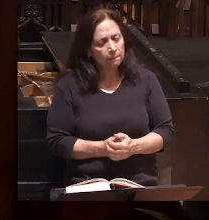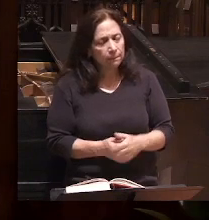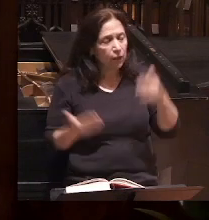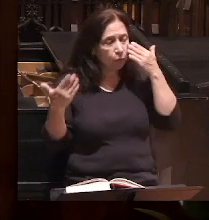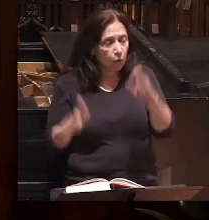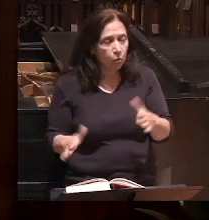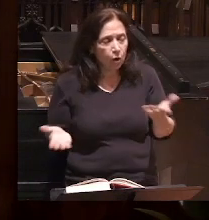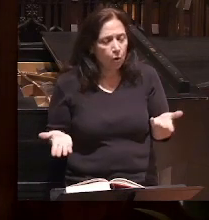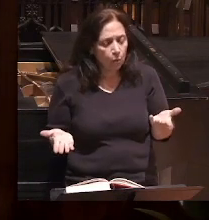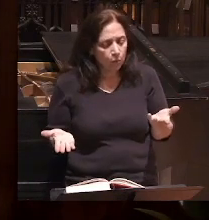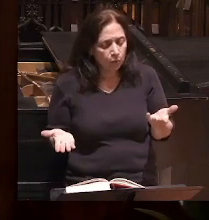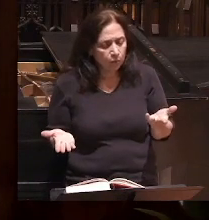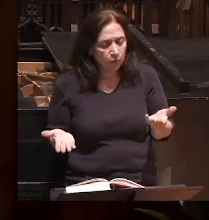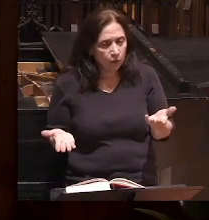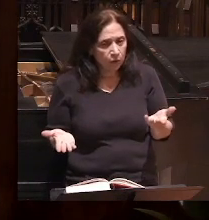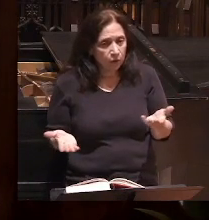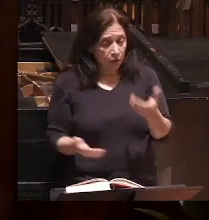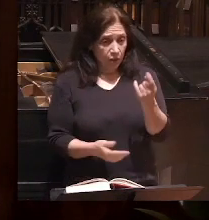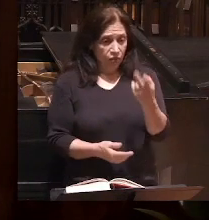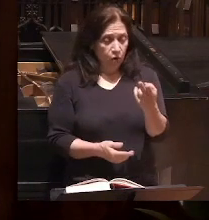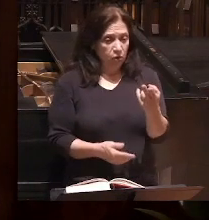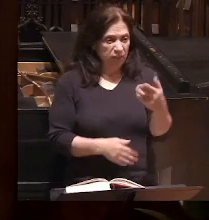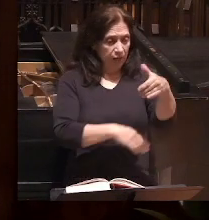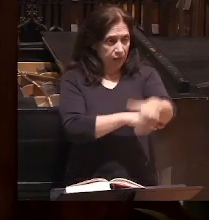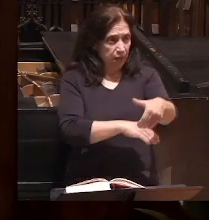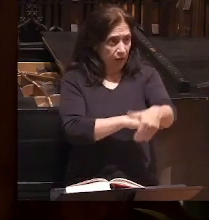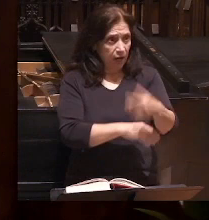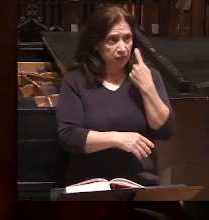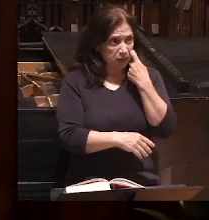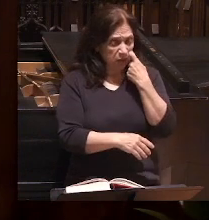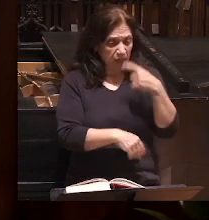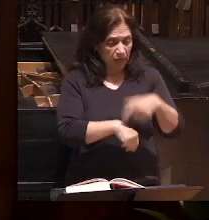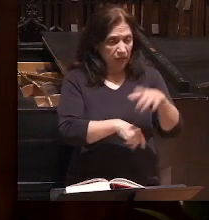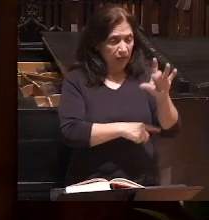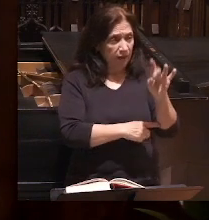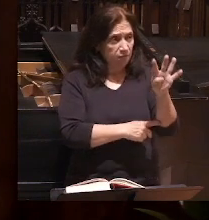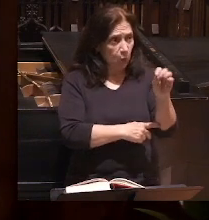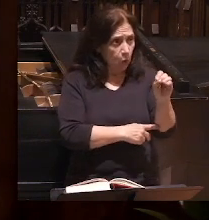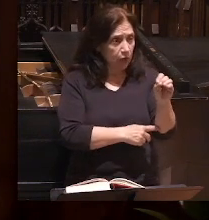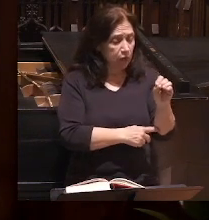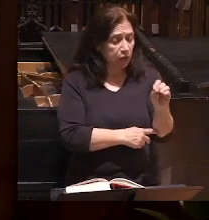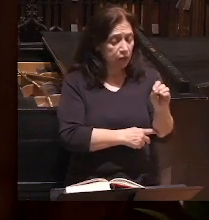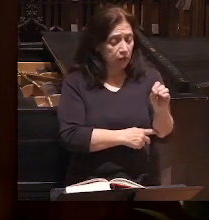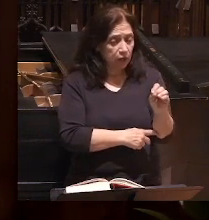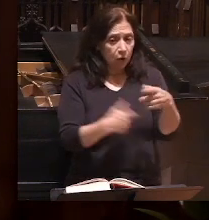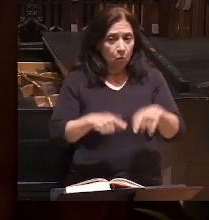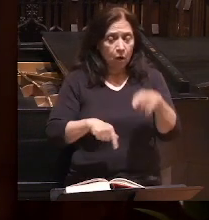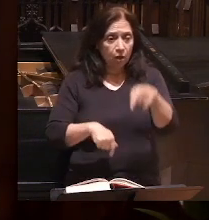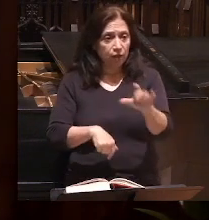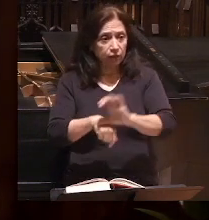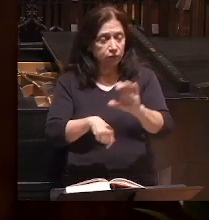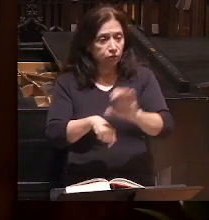that doesn't know that on Thursday evening at 8:40, while this church